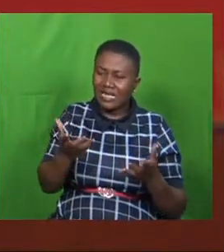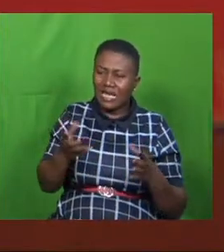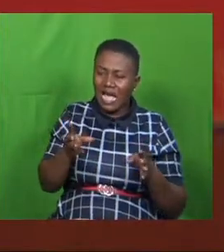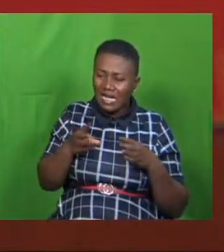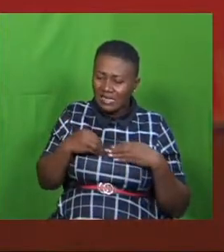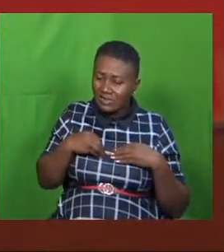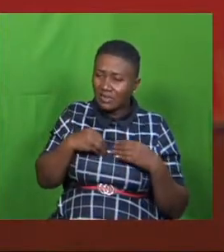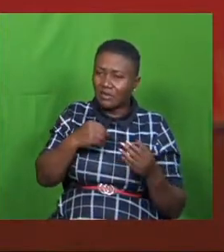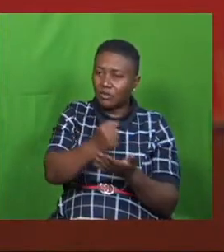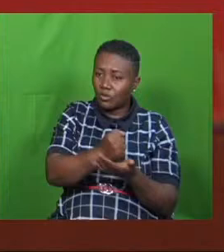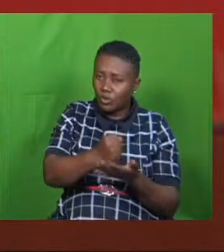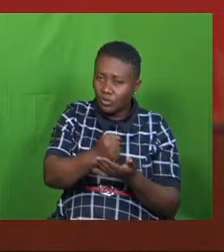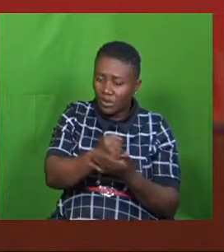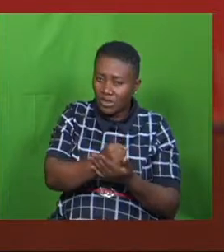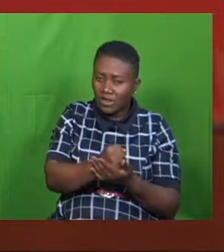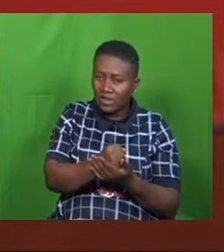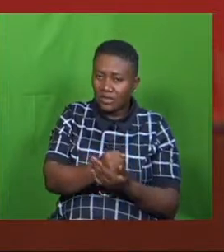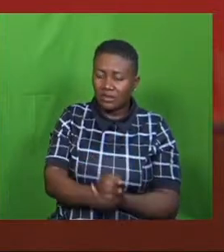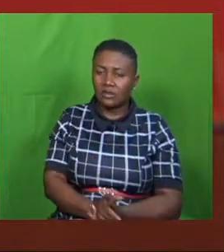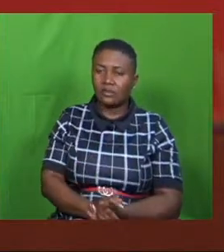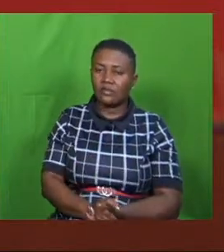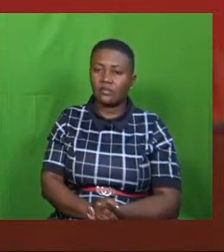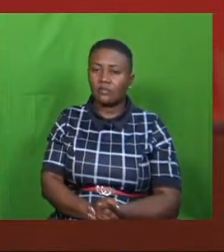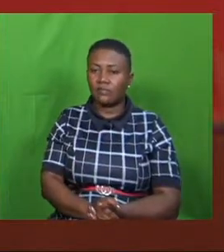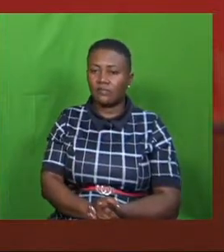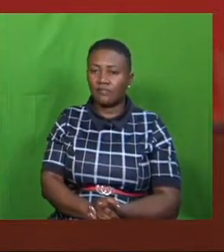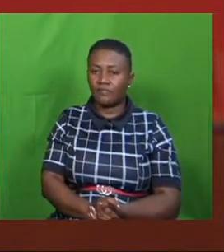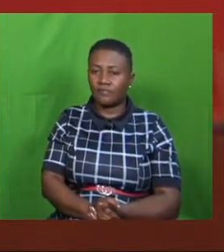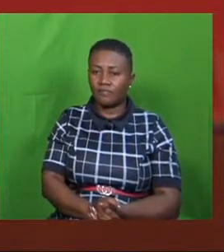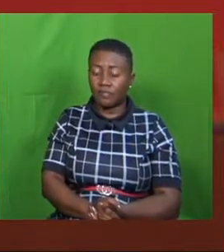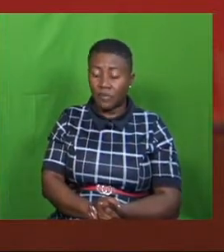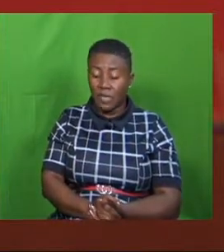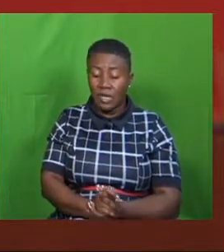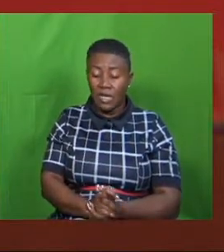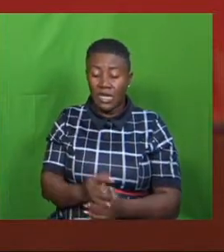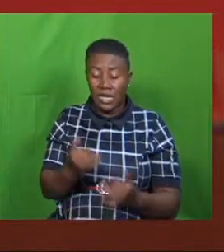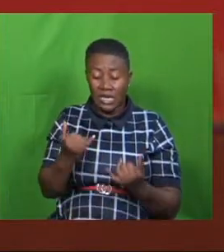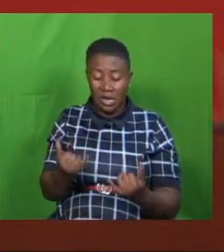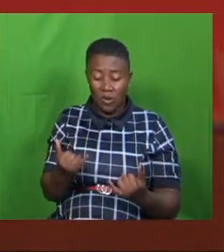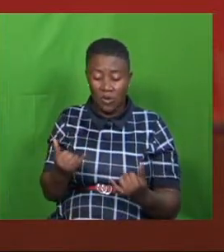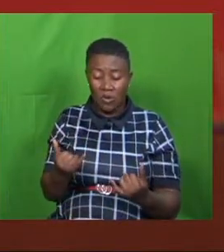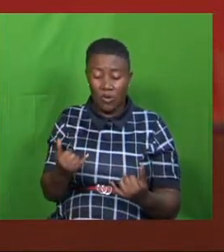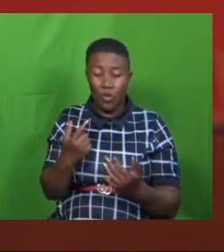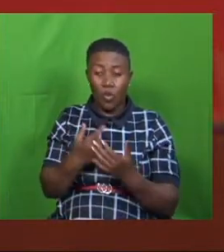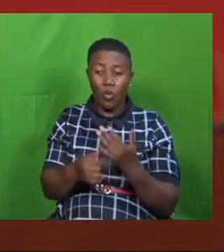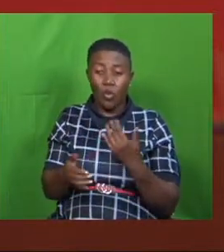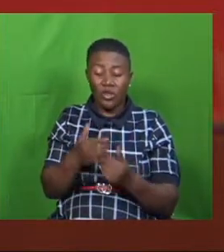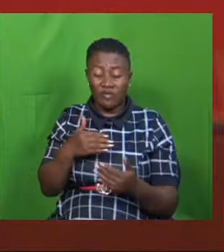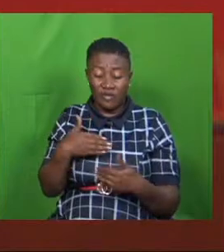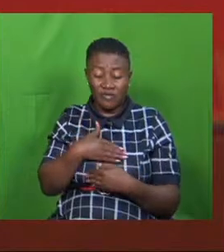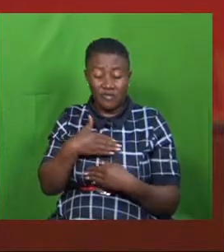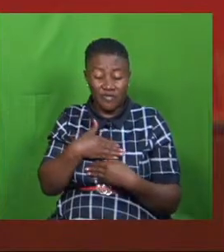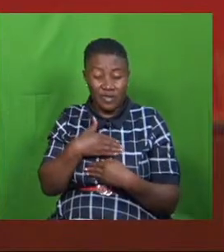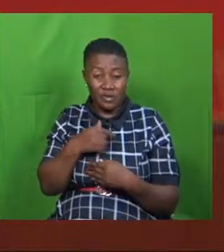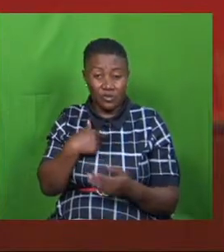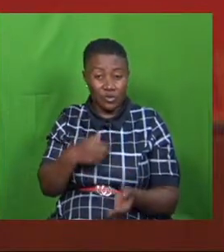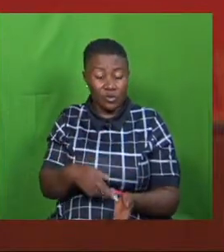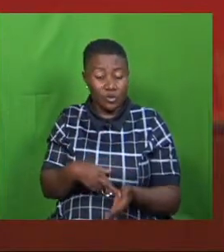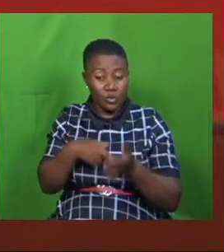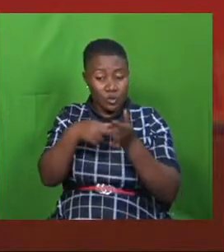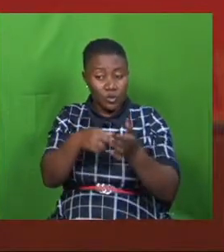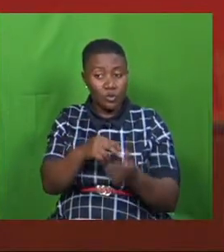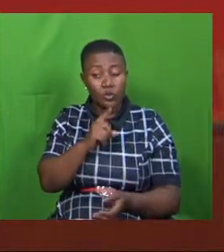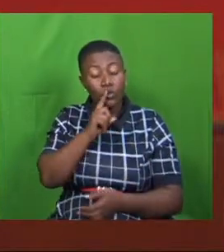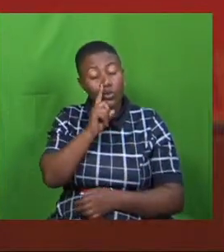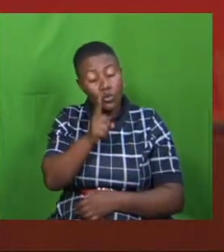and move on. Now, the fears that are being raised are real, because we